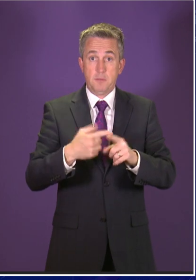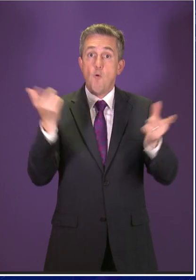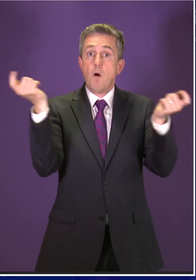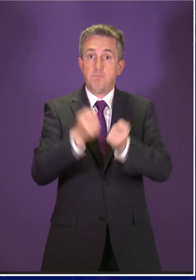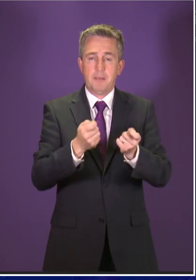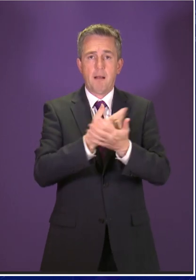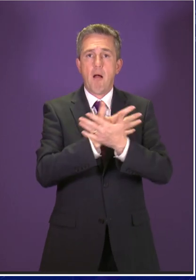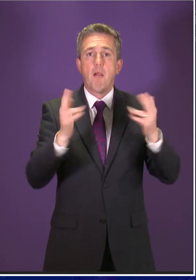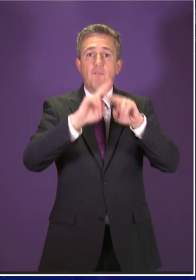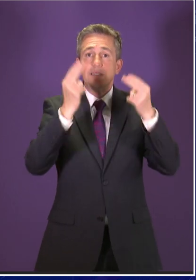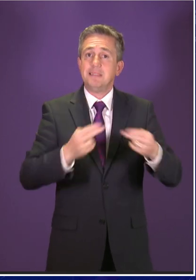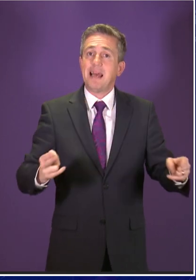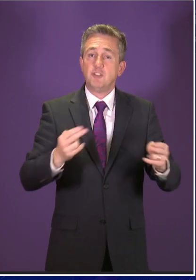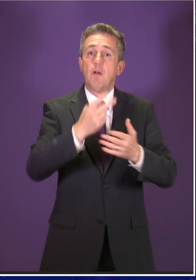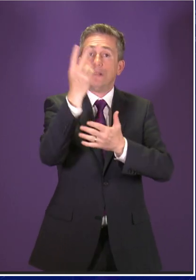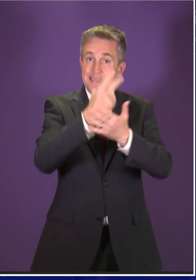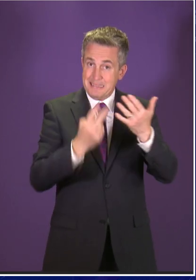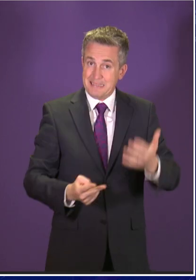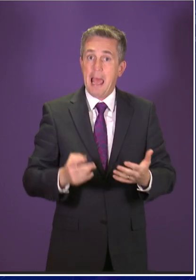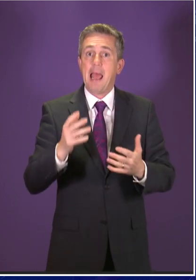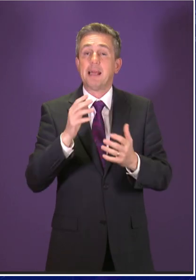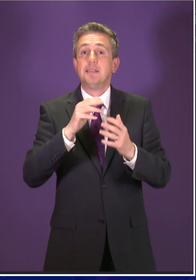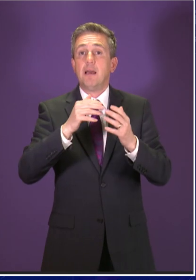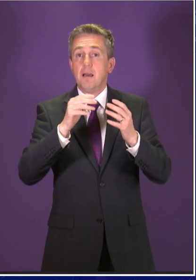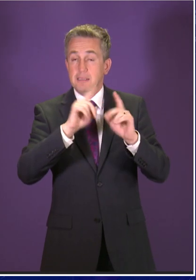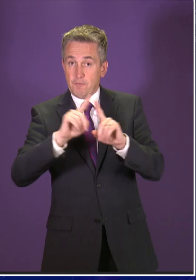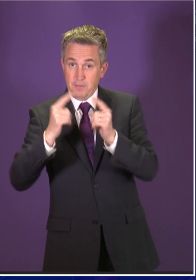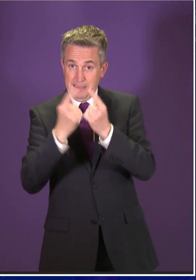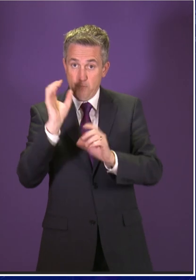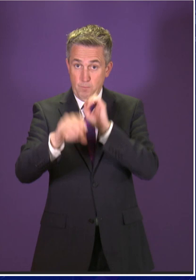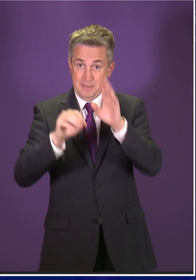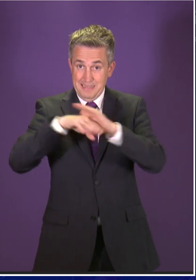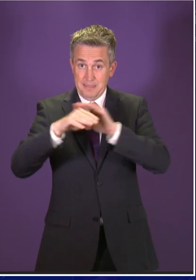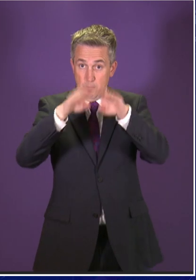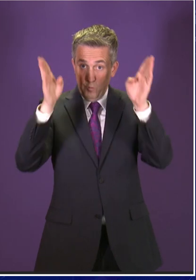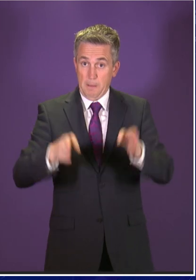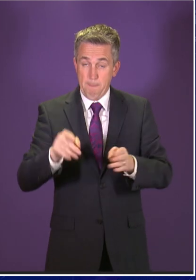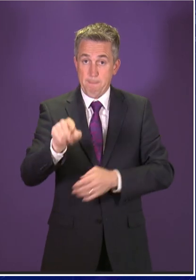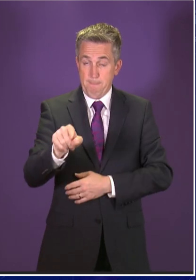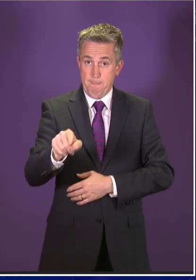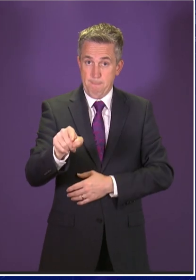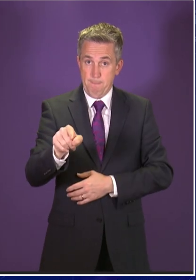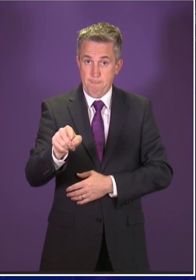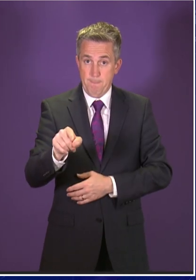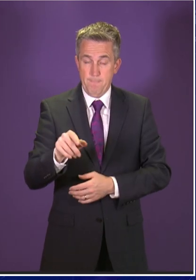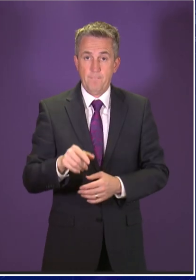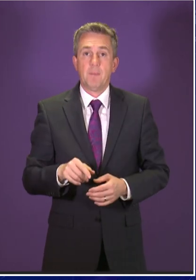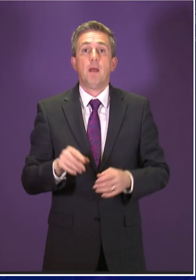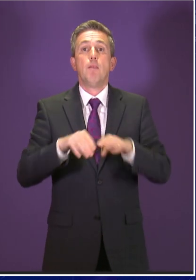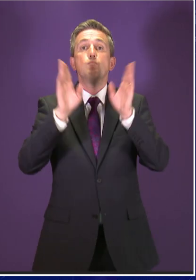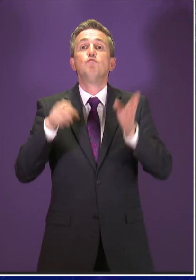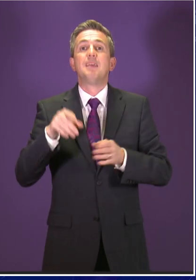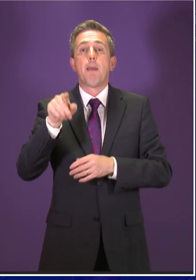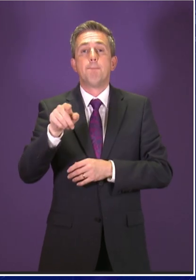best of international design to Scotland. The museum will therefore be a great example of how